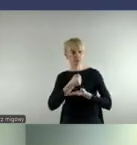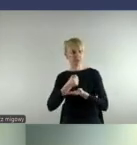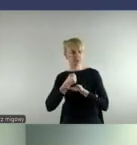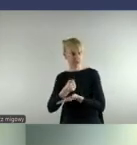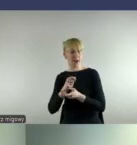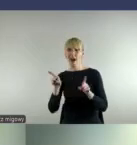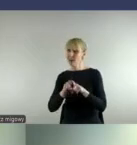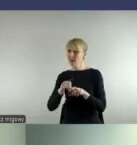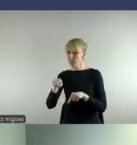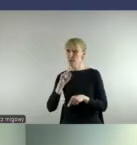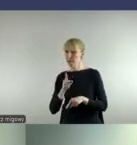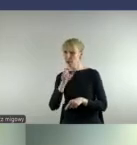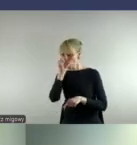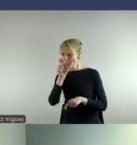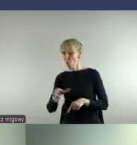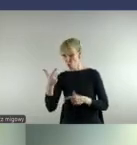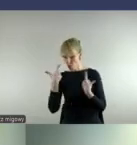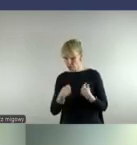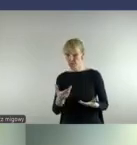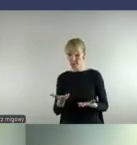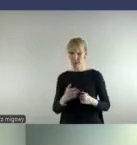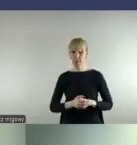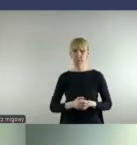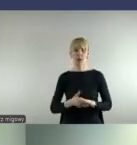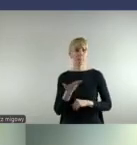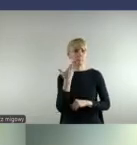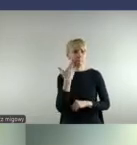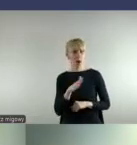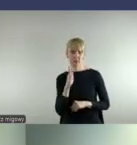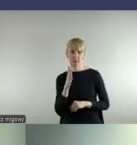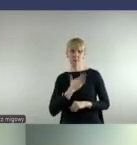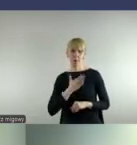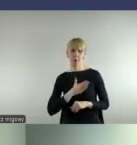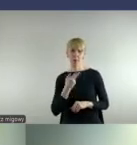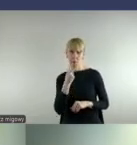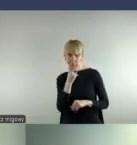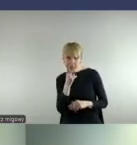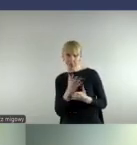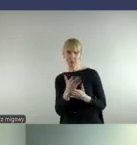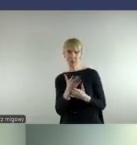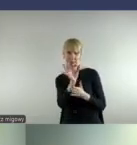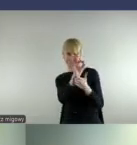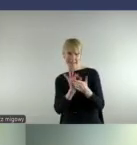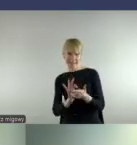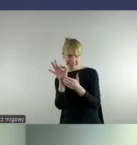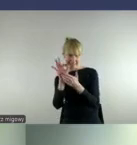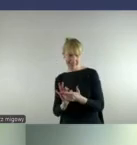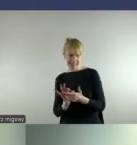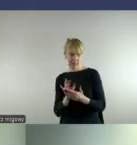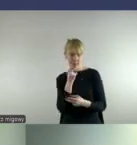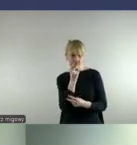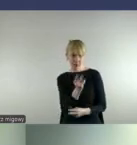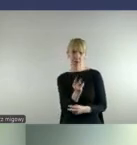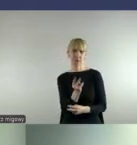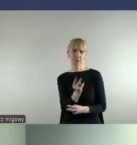And I love this picture because it shows how you should spend your resources, and it's easy to